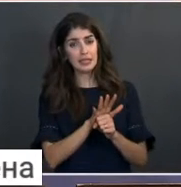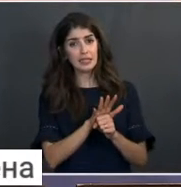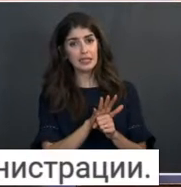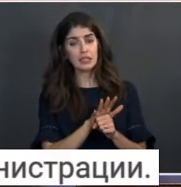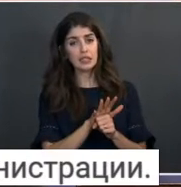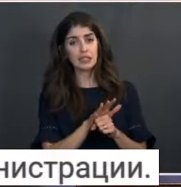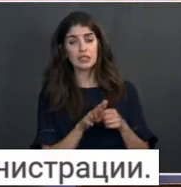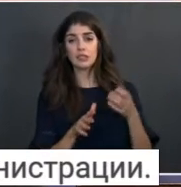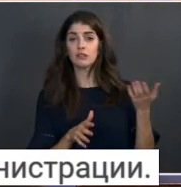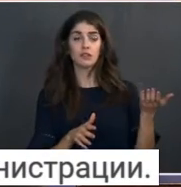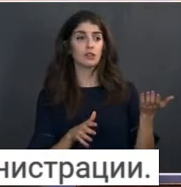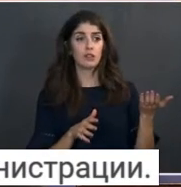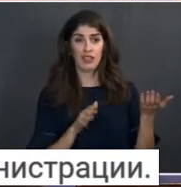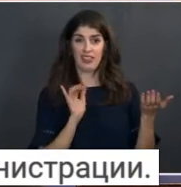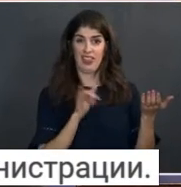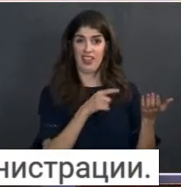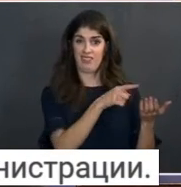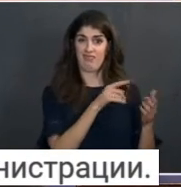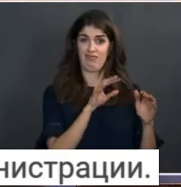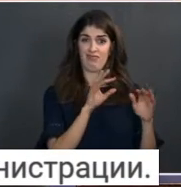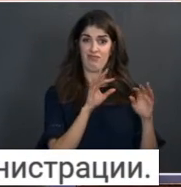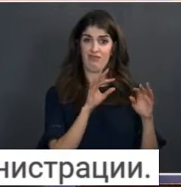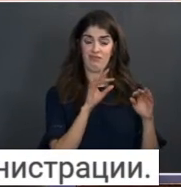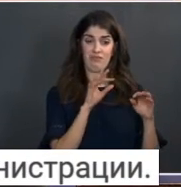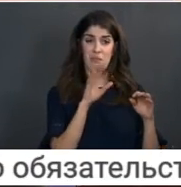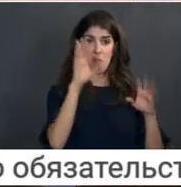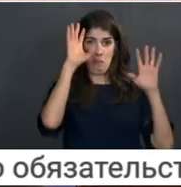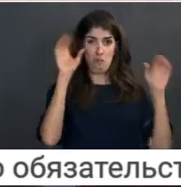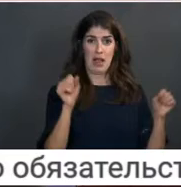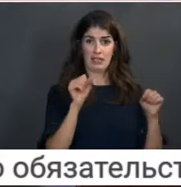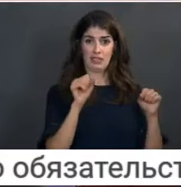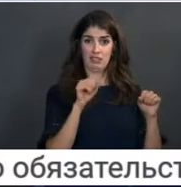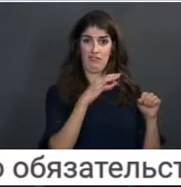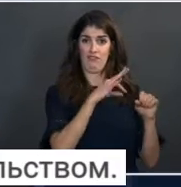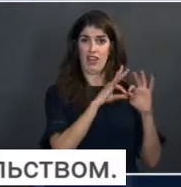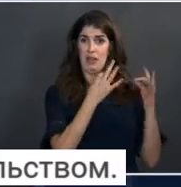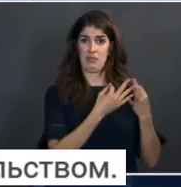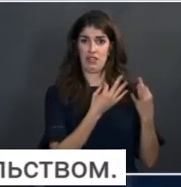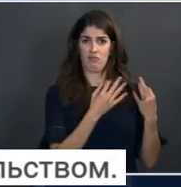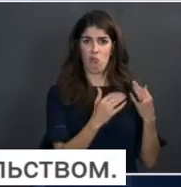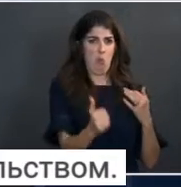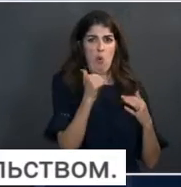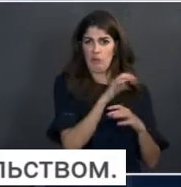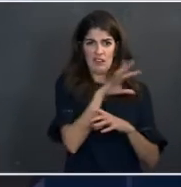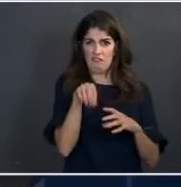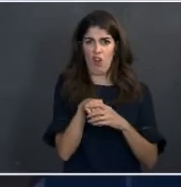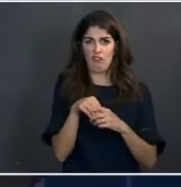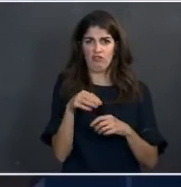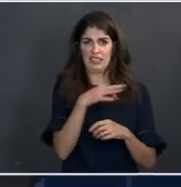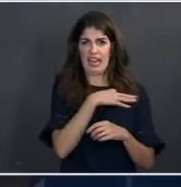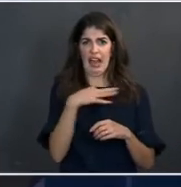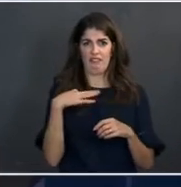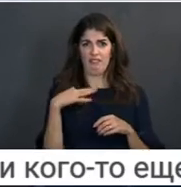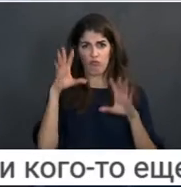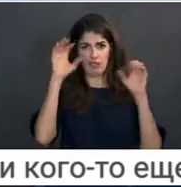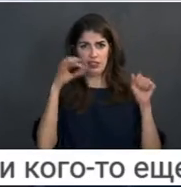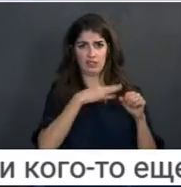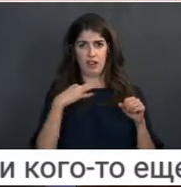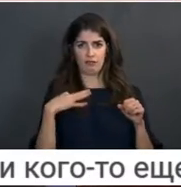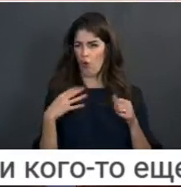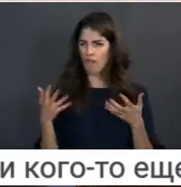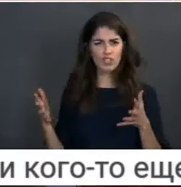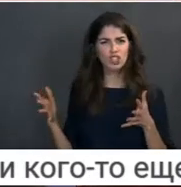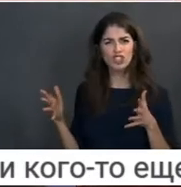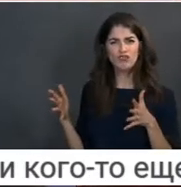Biden's family is not going to serve in the administration? We've made that commitment, so that continues to be the commitment. For